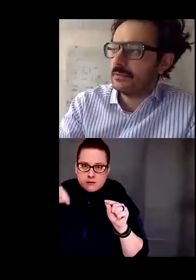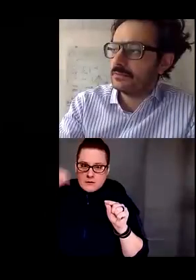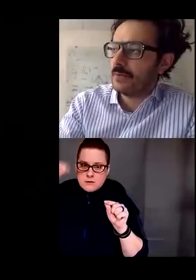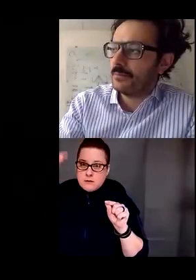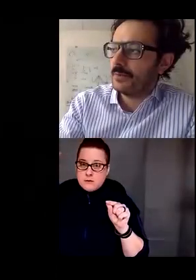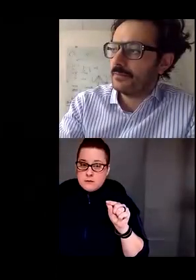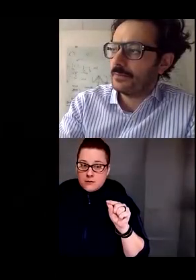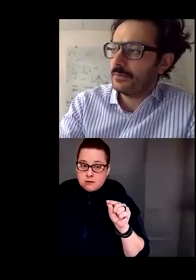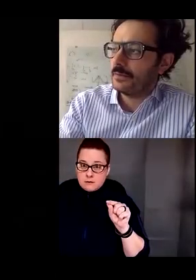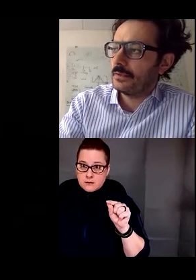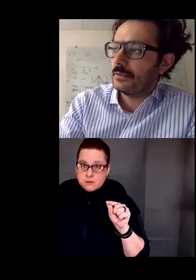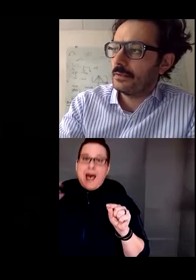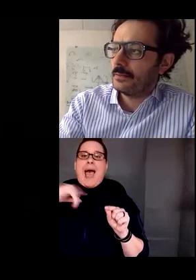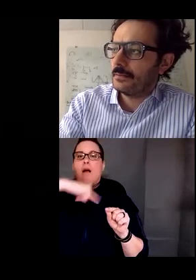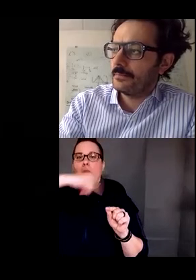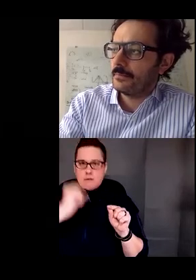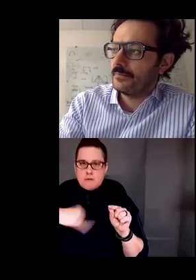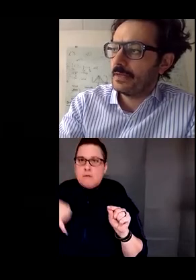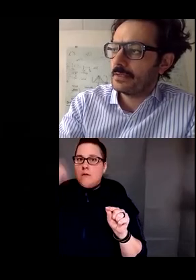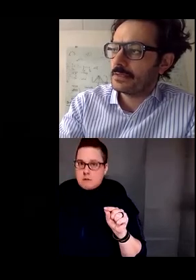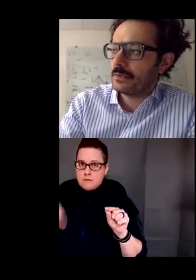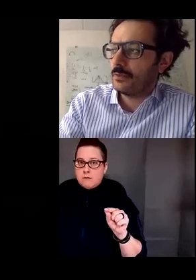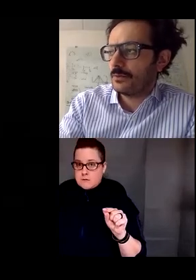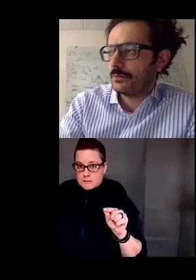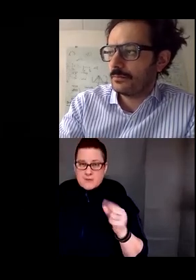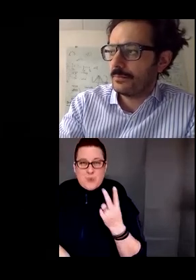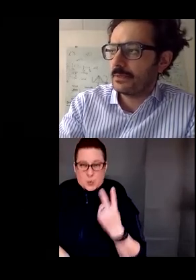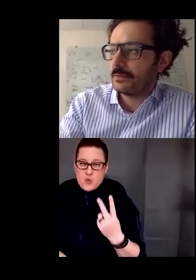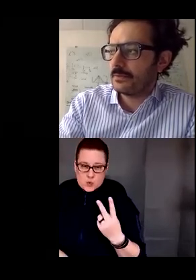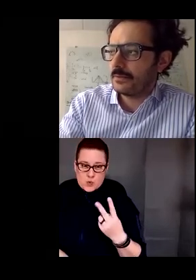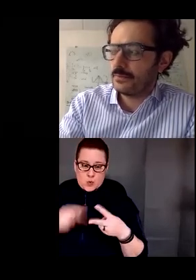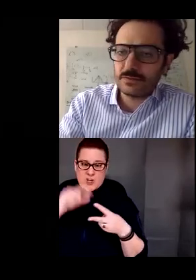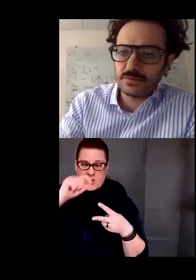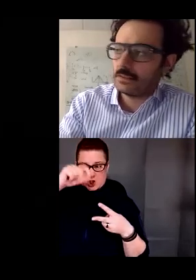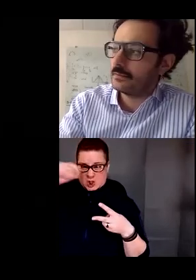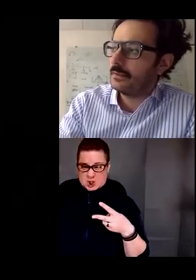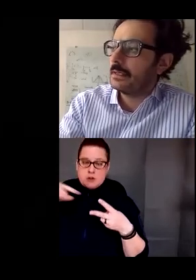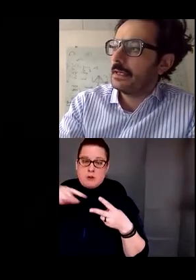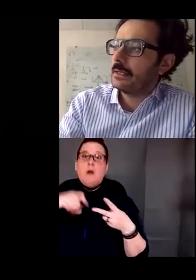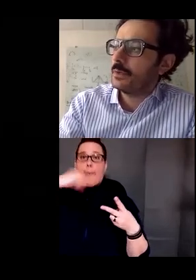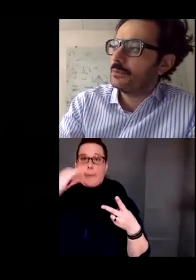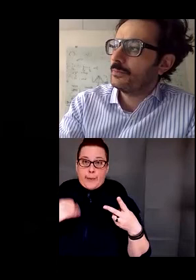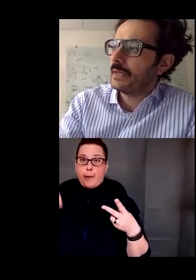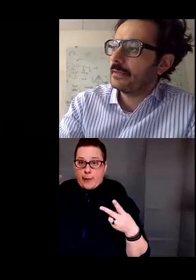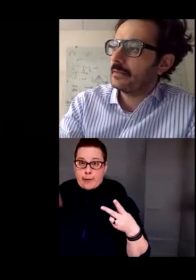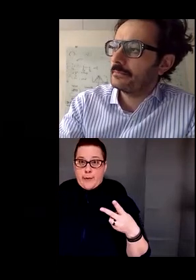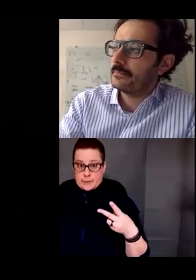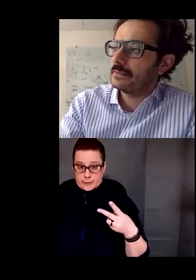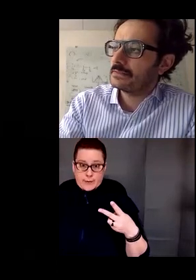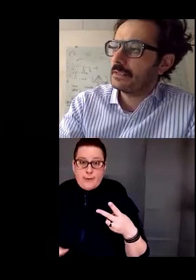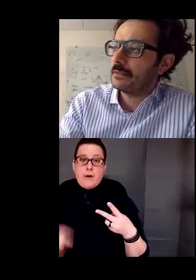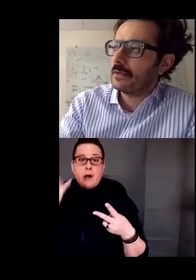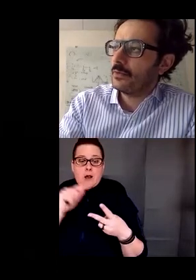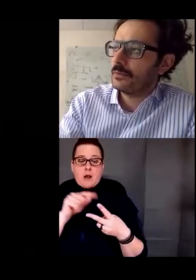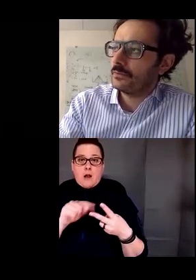see on top of the very slower, bigger, if you want, signal. And when you break